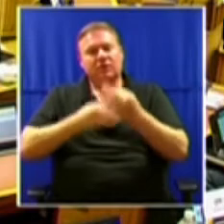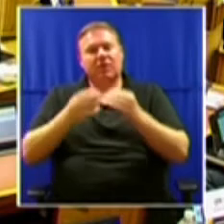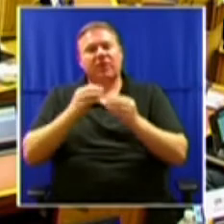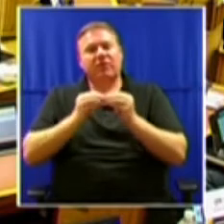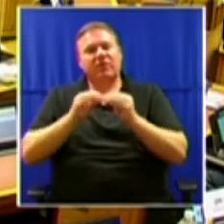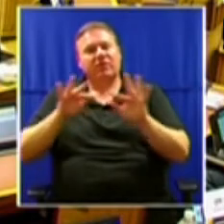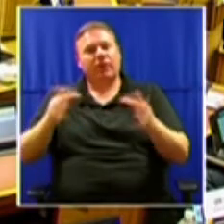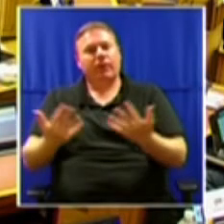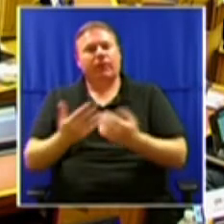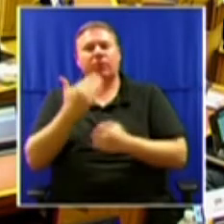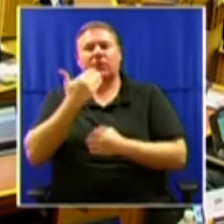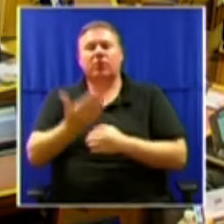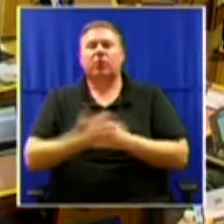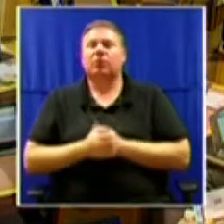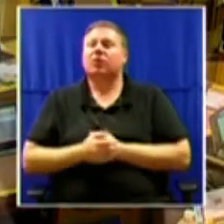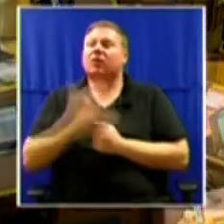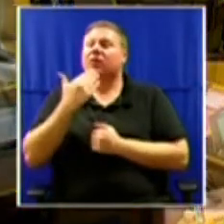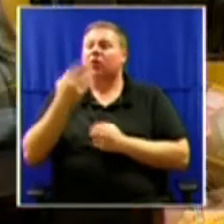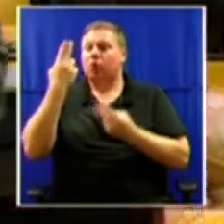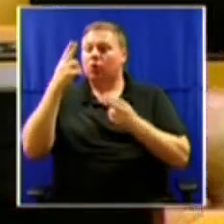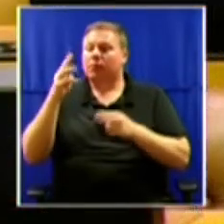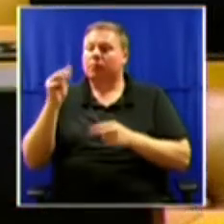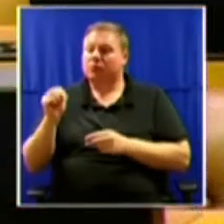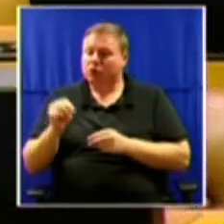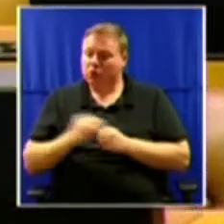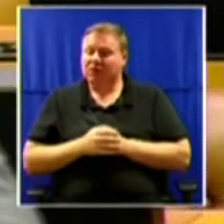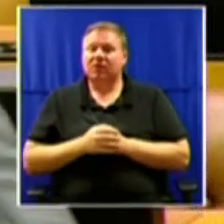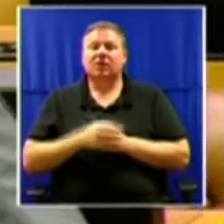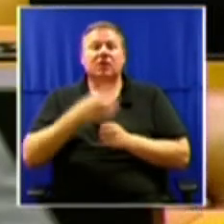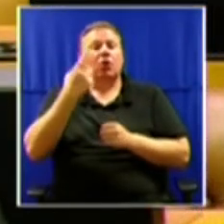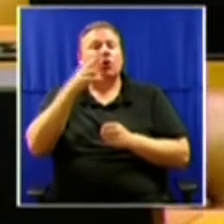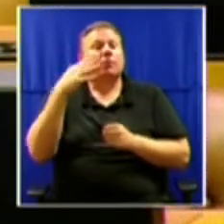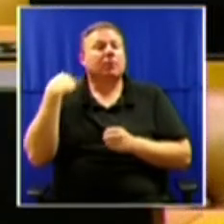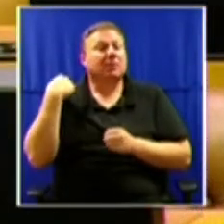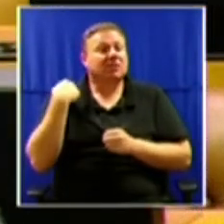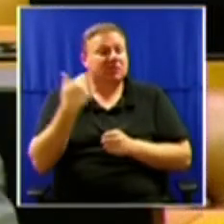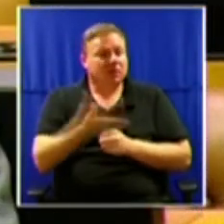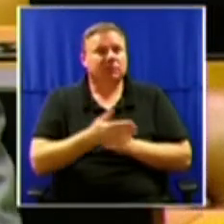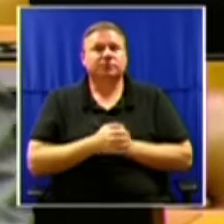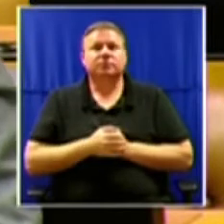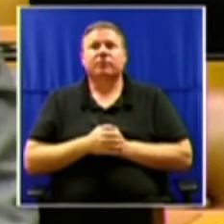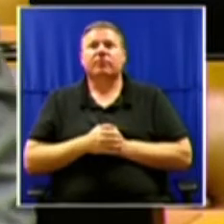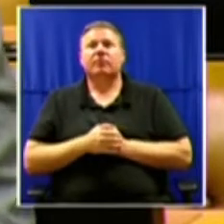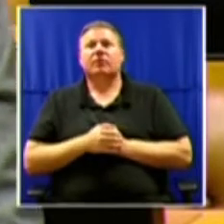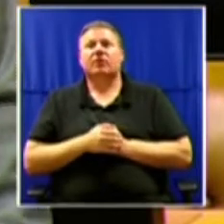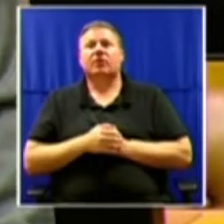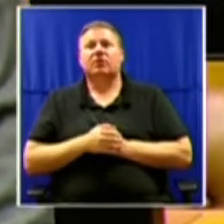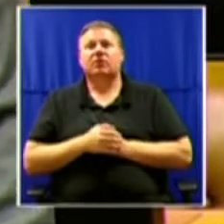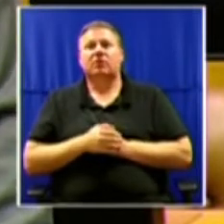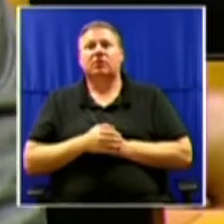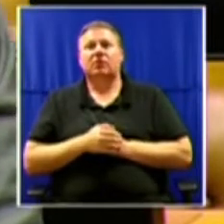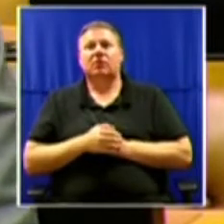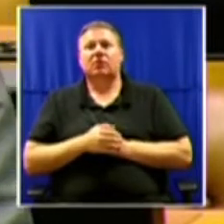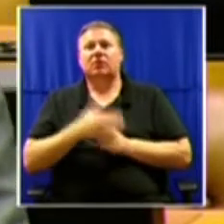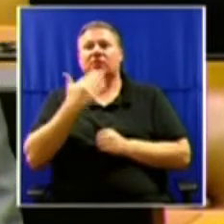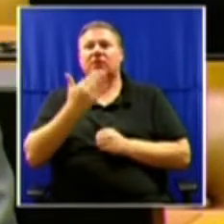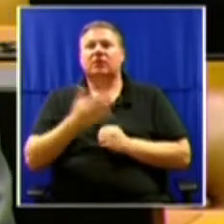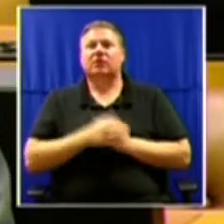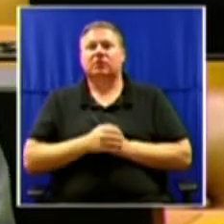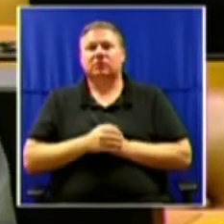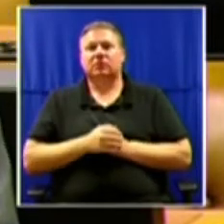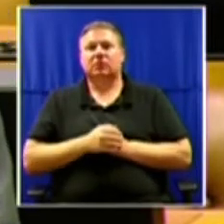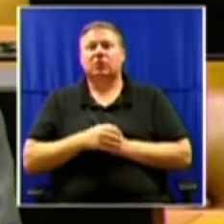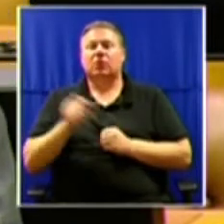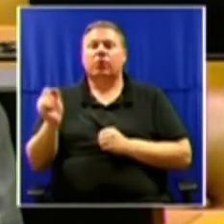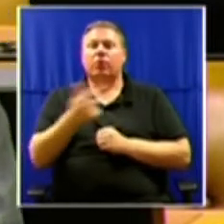the Minister. Thank you very much, Chairperson. All police, they go for basic training